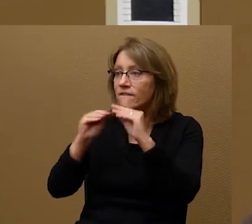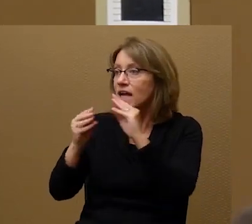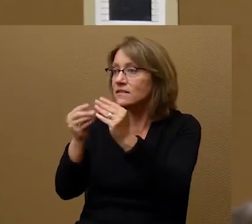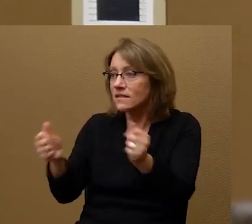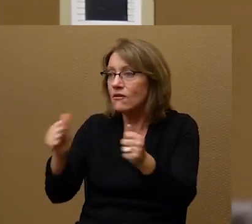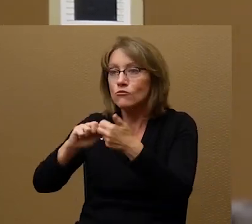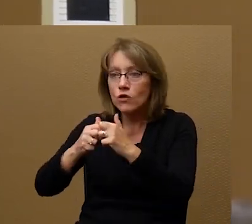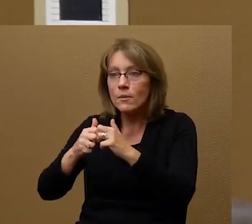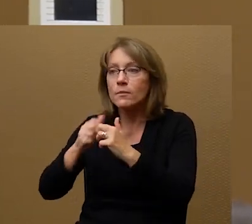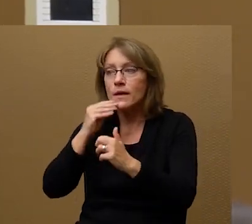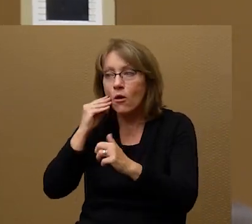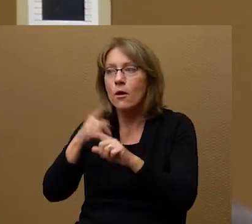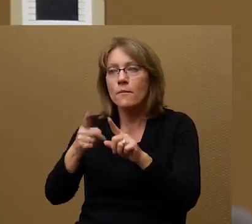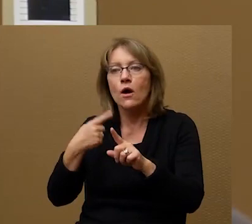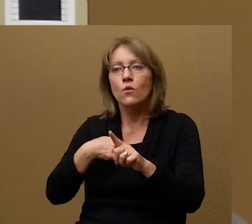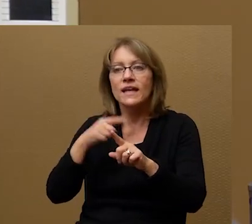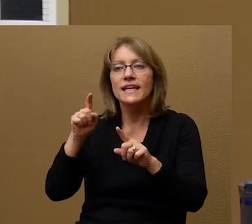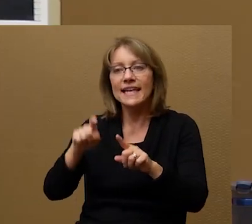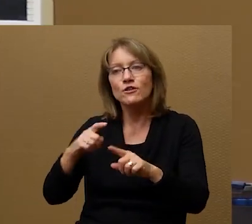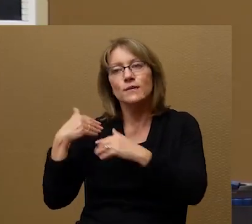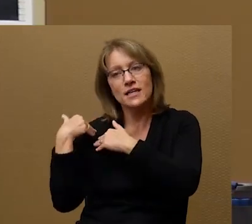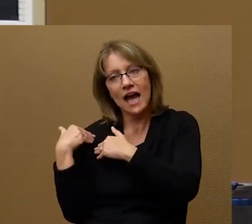it. We need to be accountable for things as well.